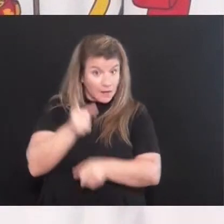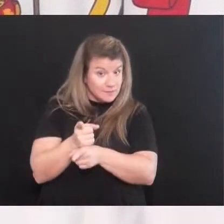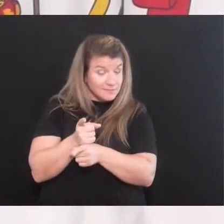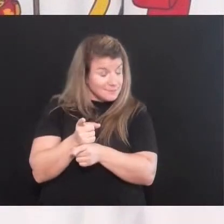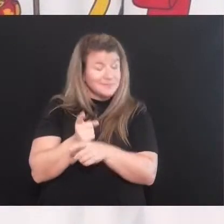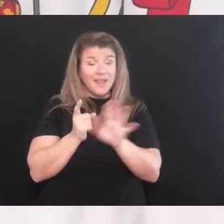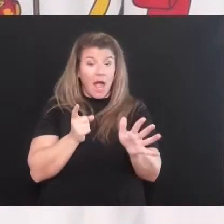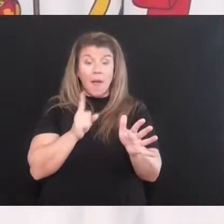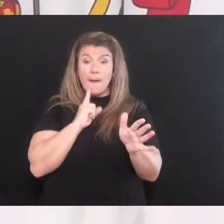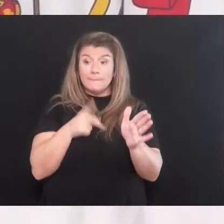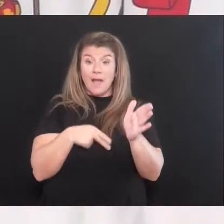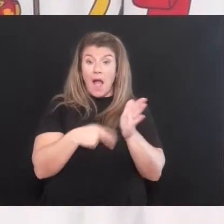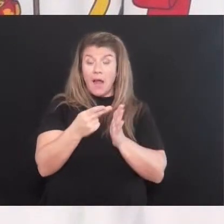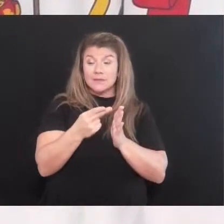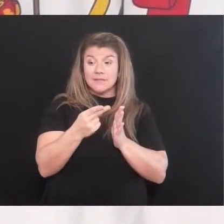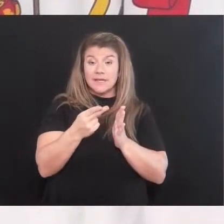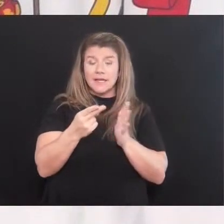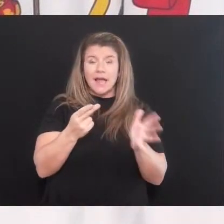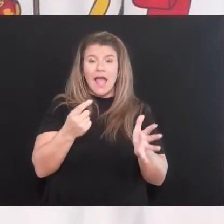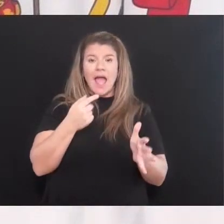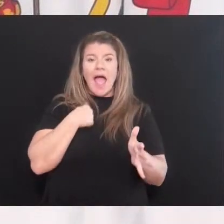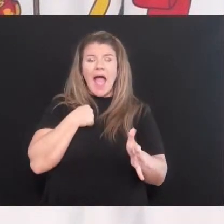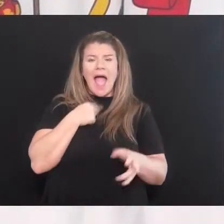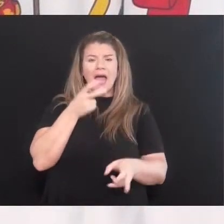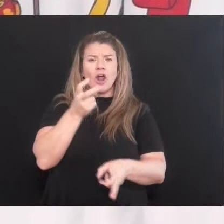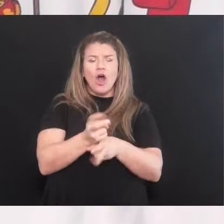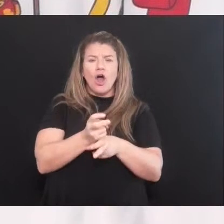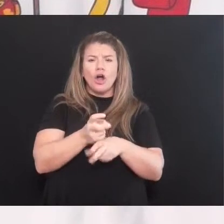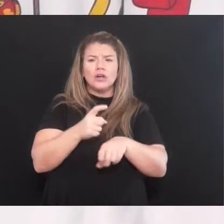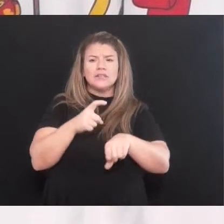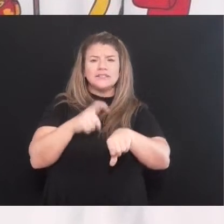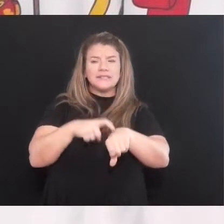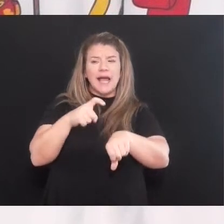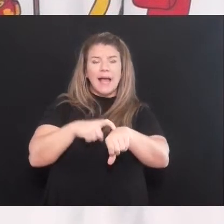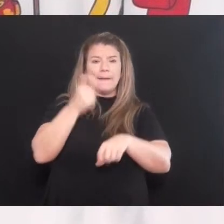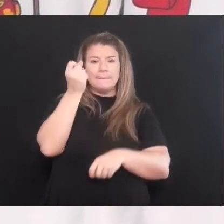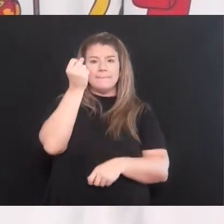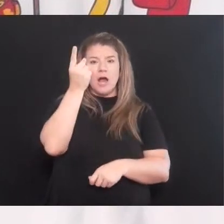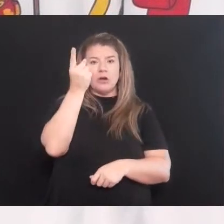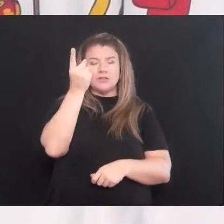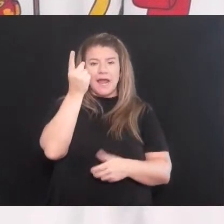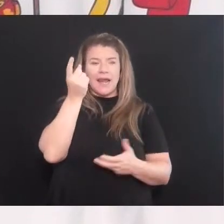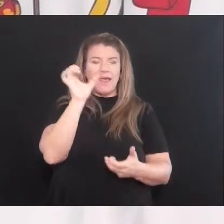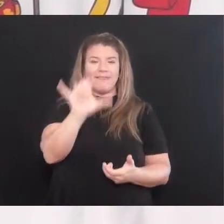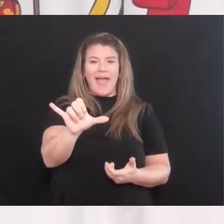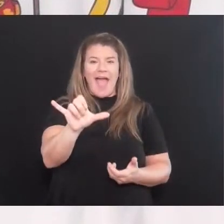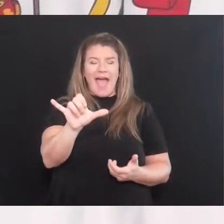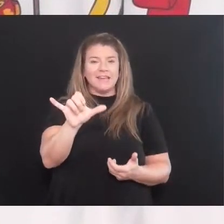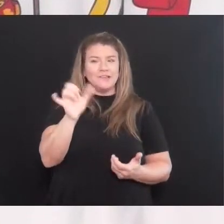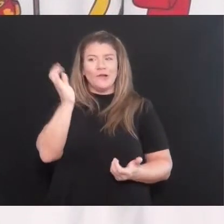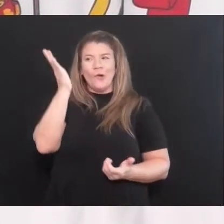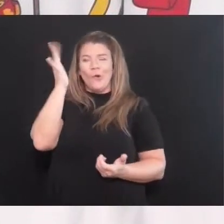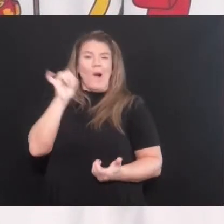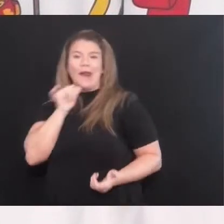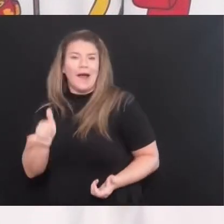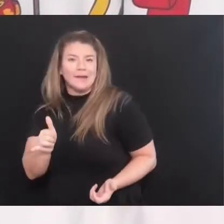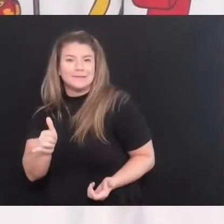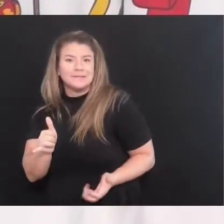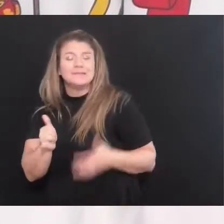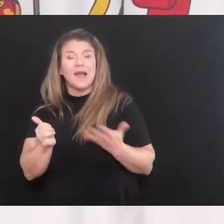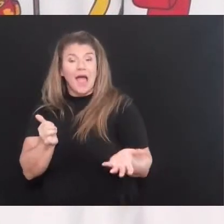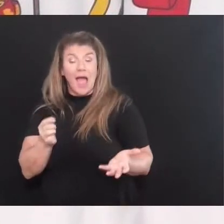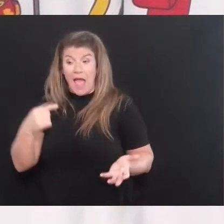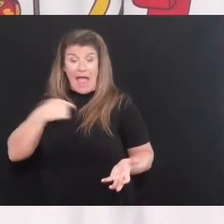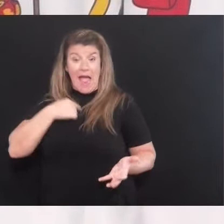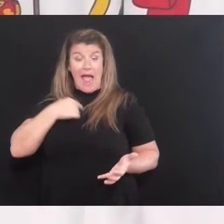to be perfectly honest, I've had a hard time understanding, you know, why not, the why nots, because I'm a person that says,